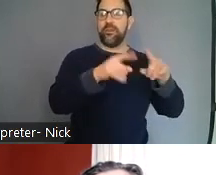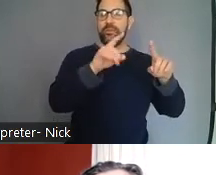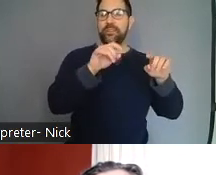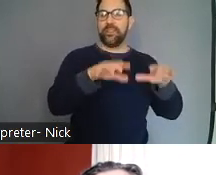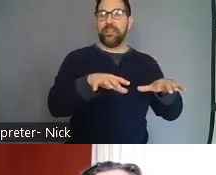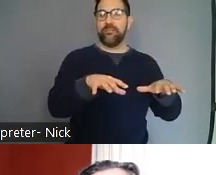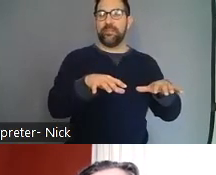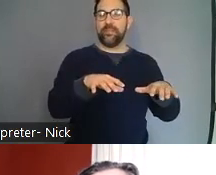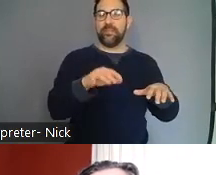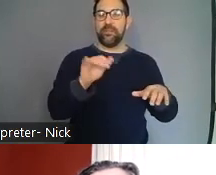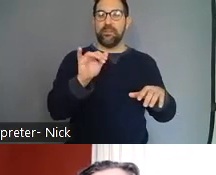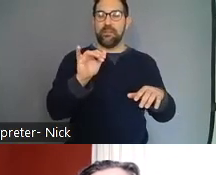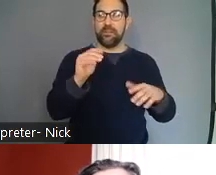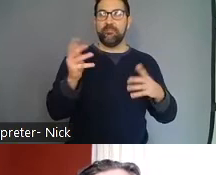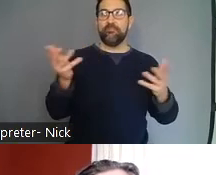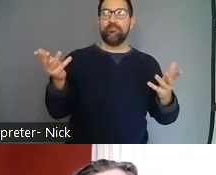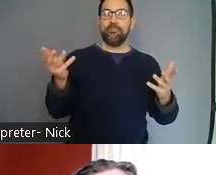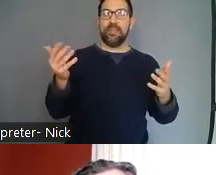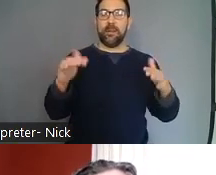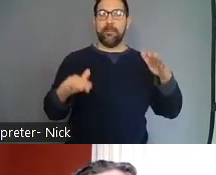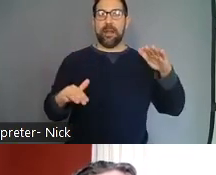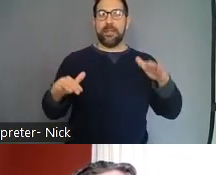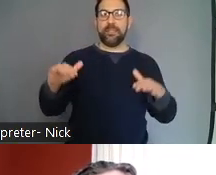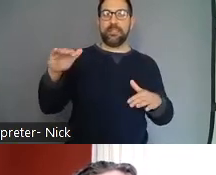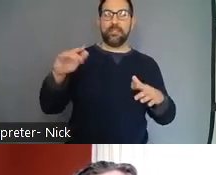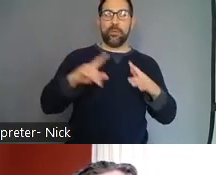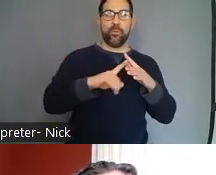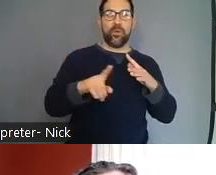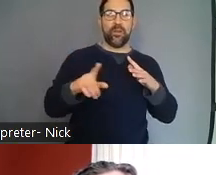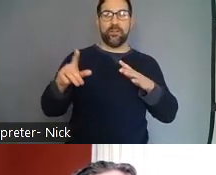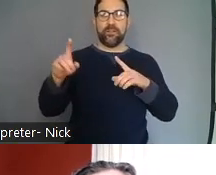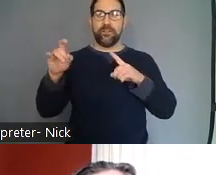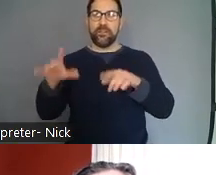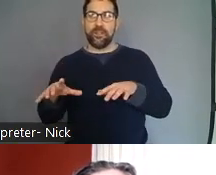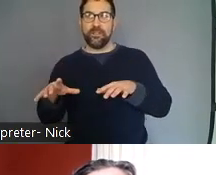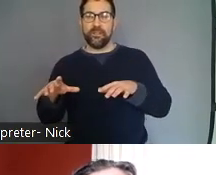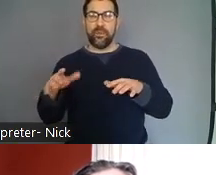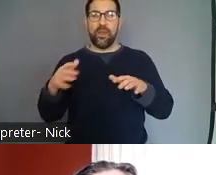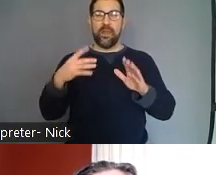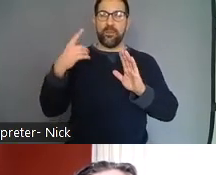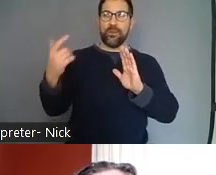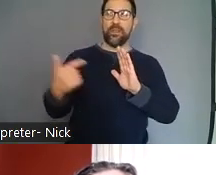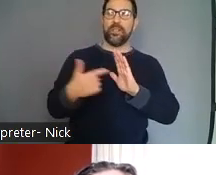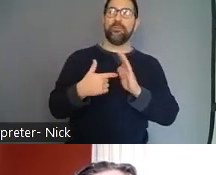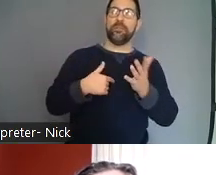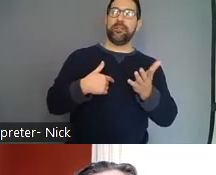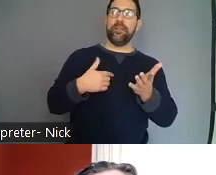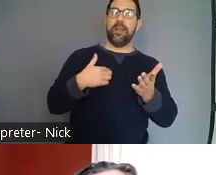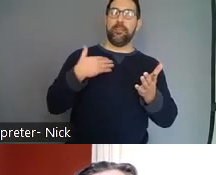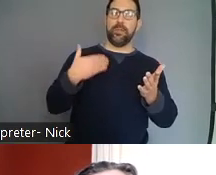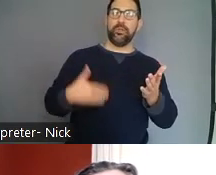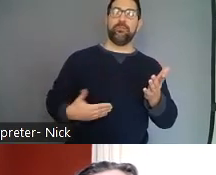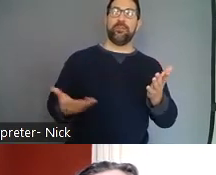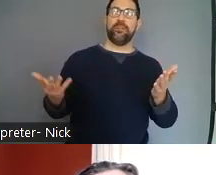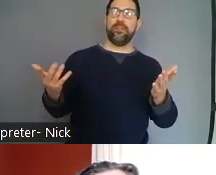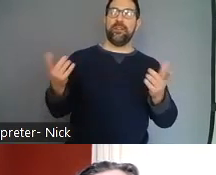then it was I'm balancing all these different things at once. So kind of having that acknowledgement of yo, I'm a human, or I